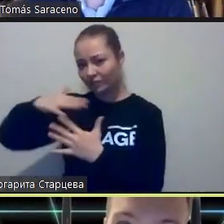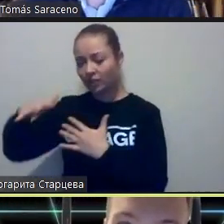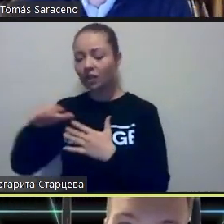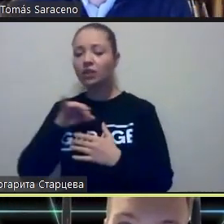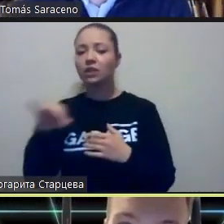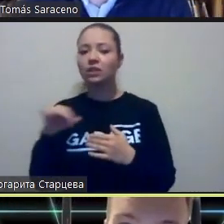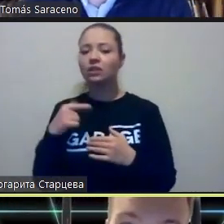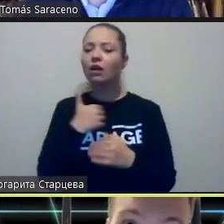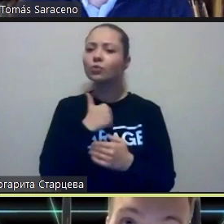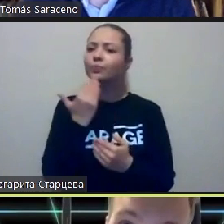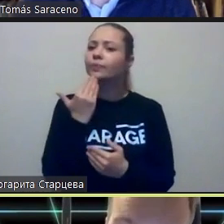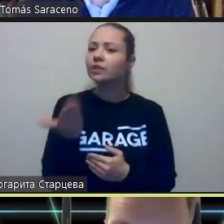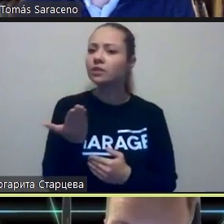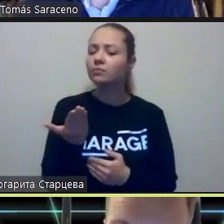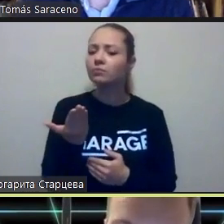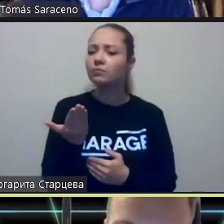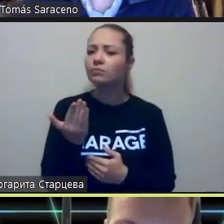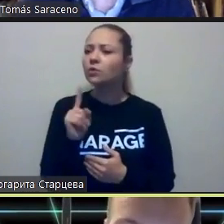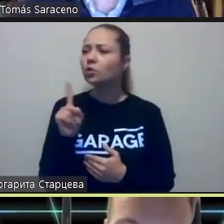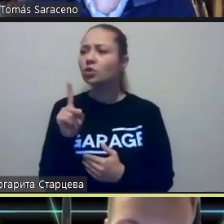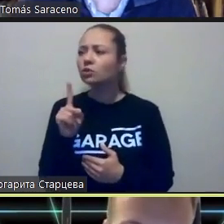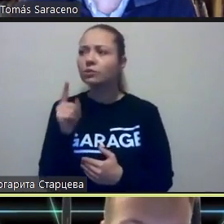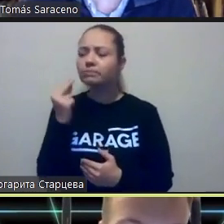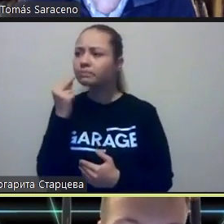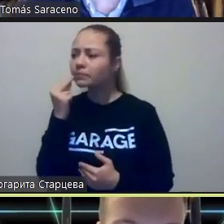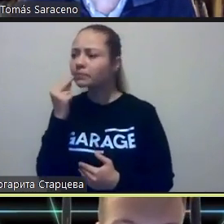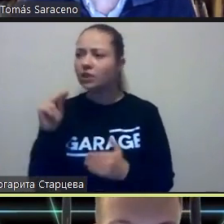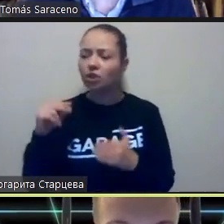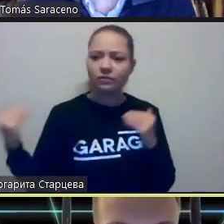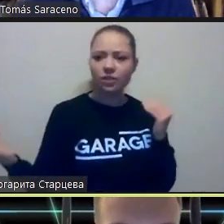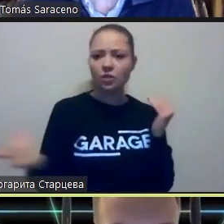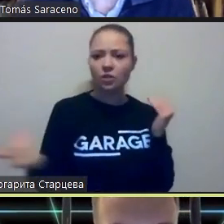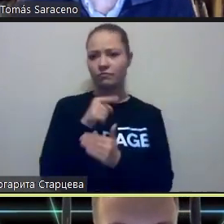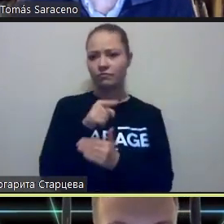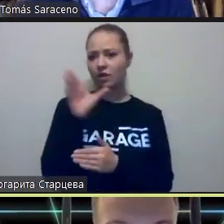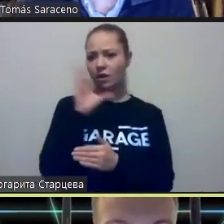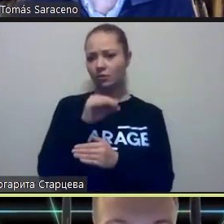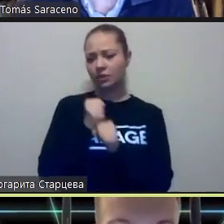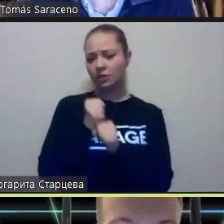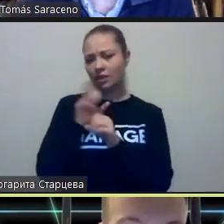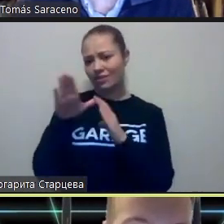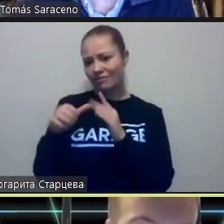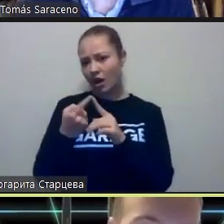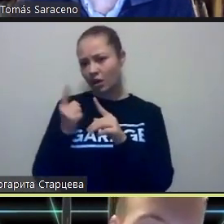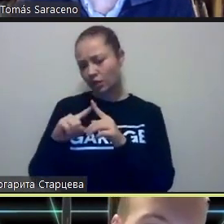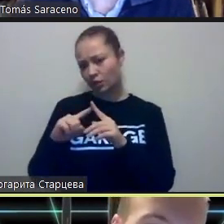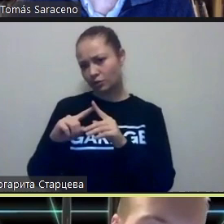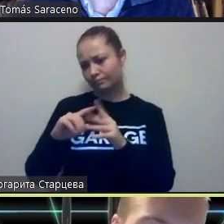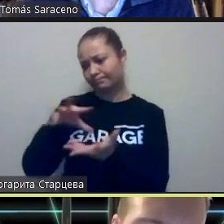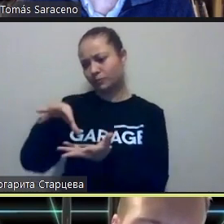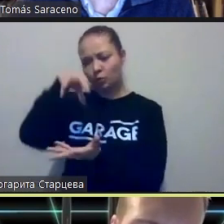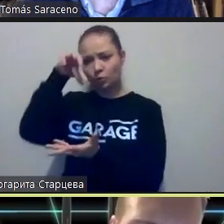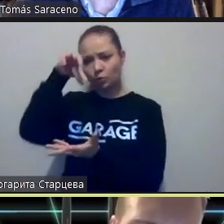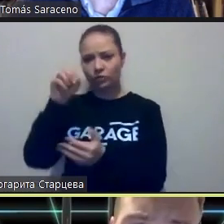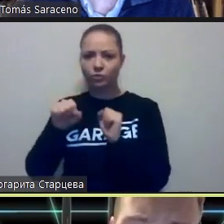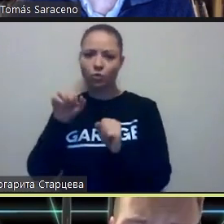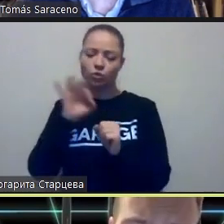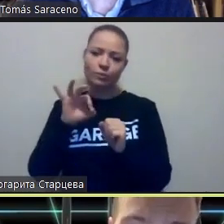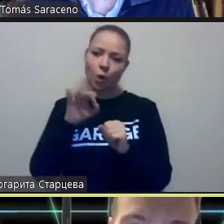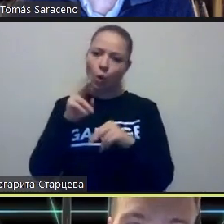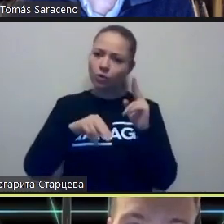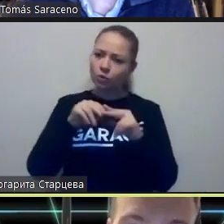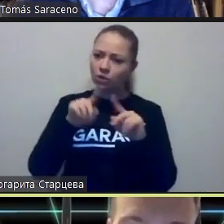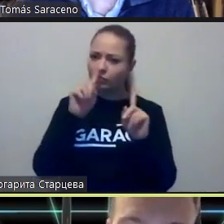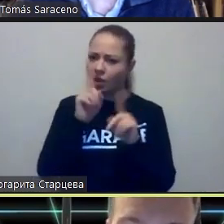for Garage. And I'd like to ask you, what new things you implemented in